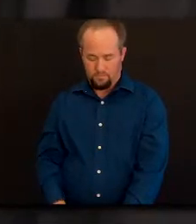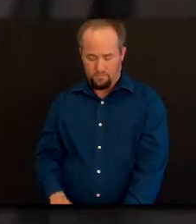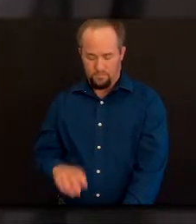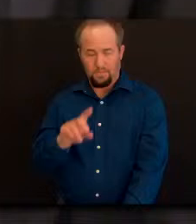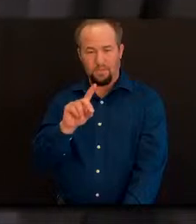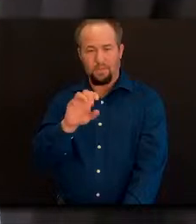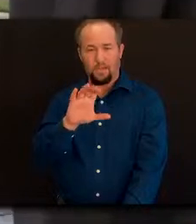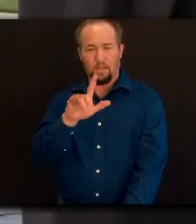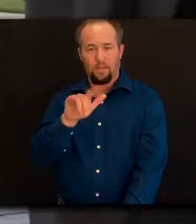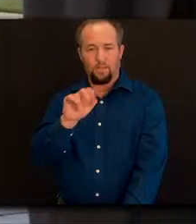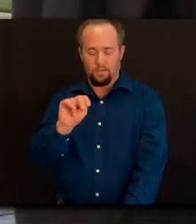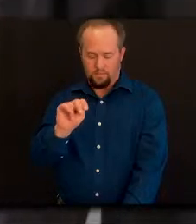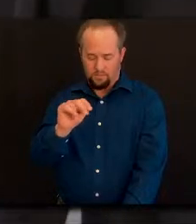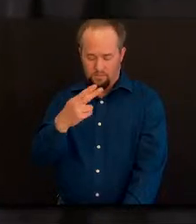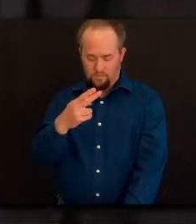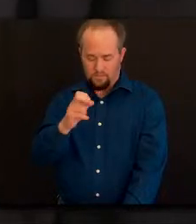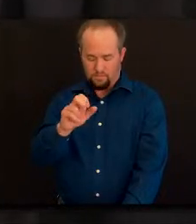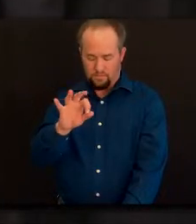Declan Hefner.